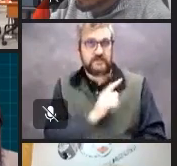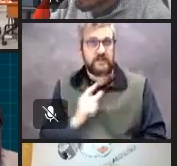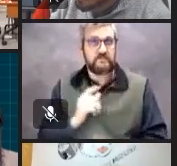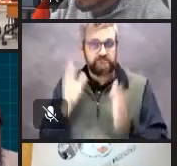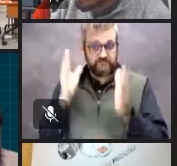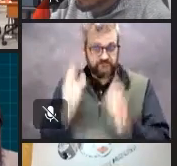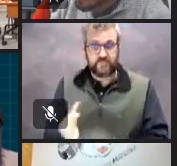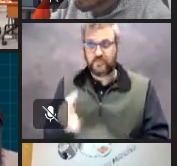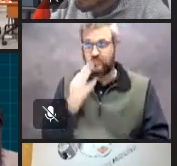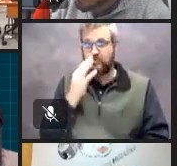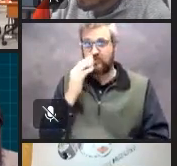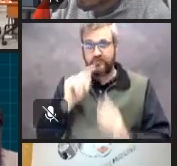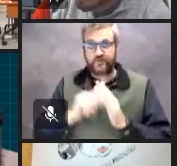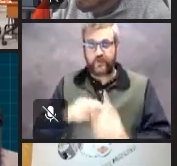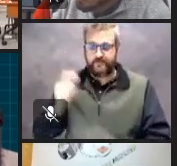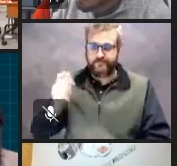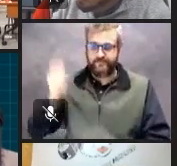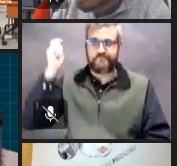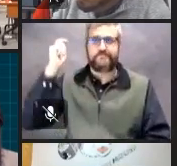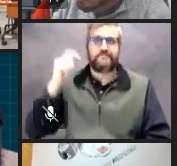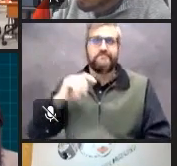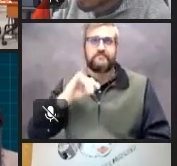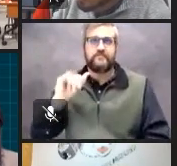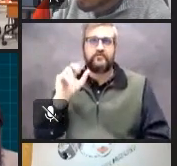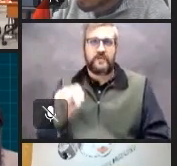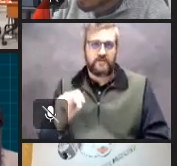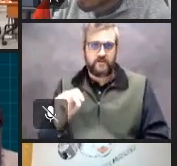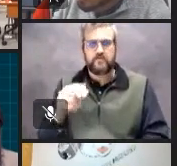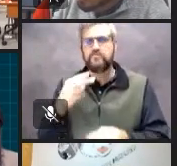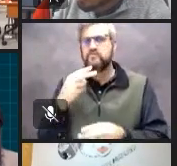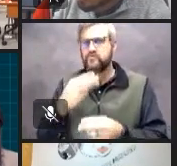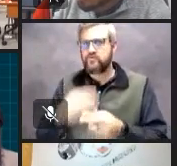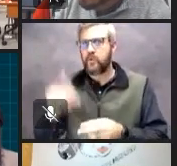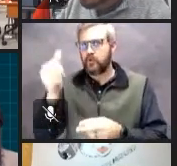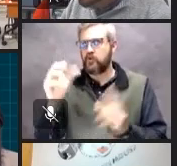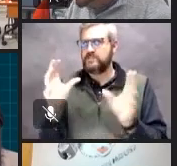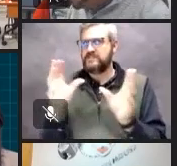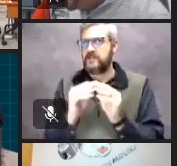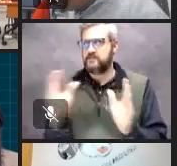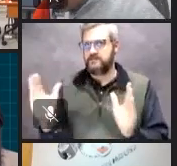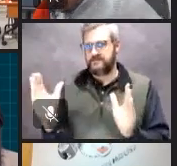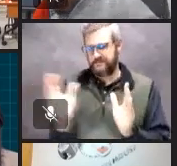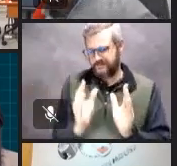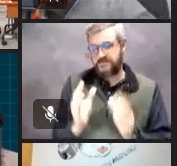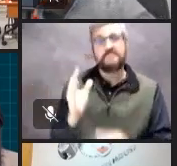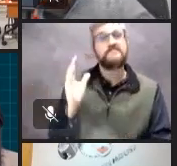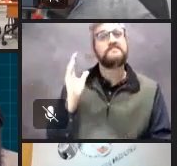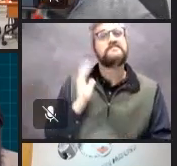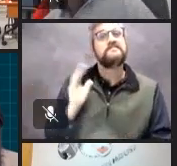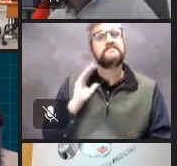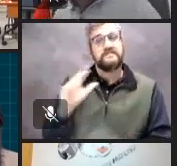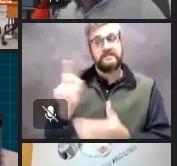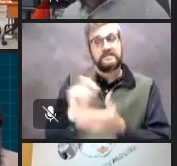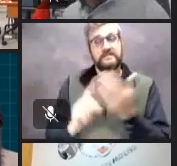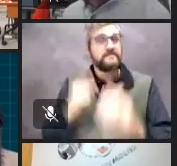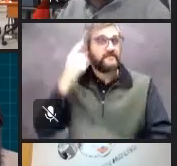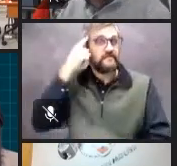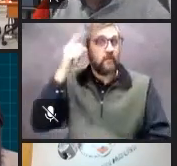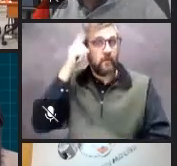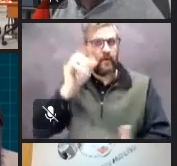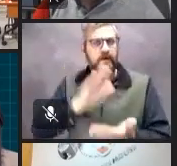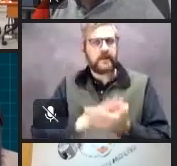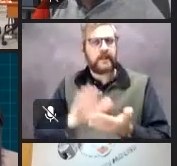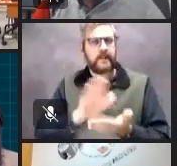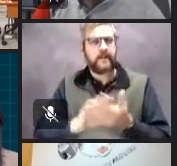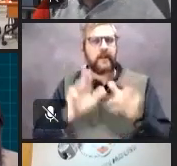back in January. It's a shorter session. These were initially designed as sort of cleanup sessions